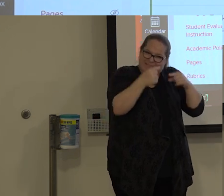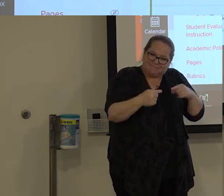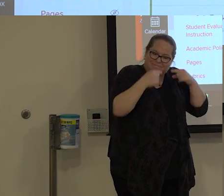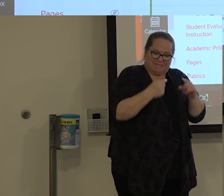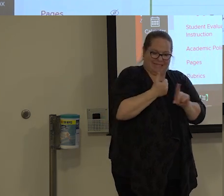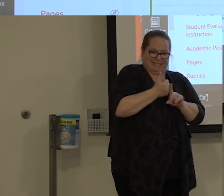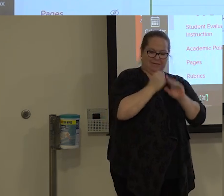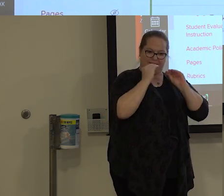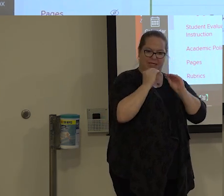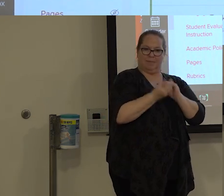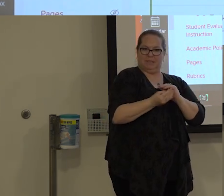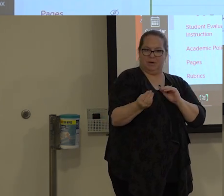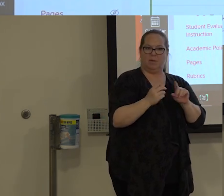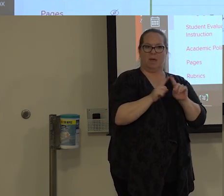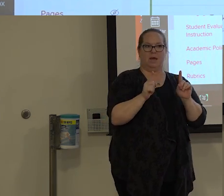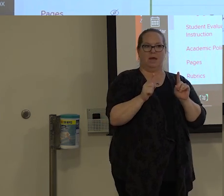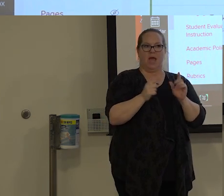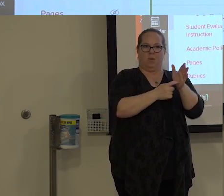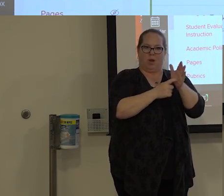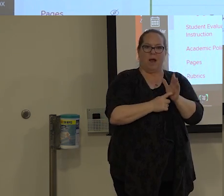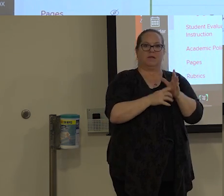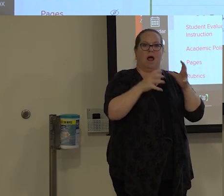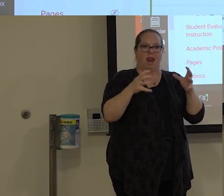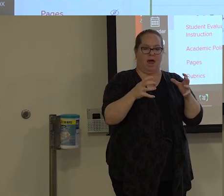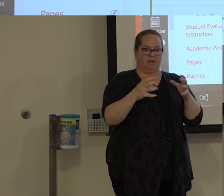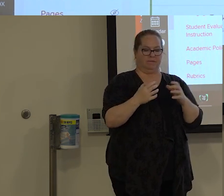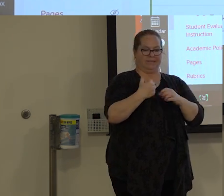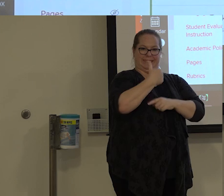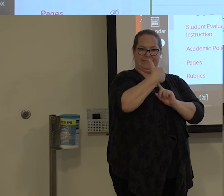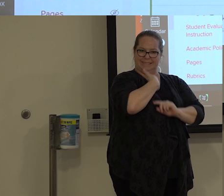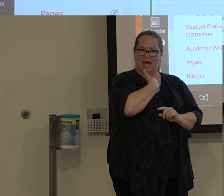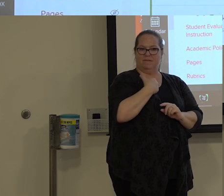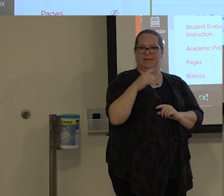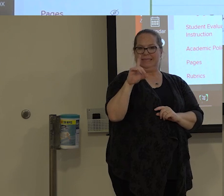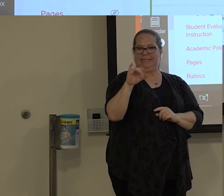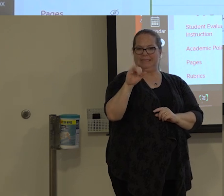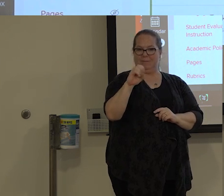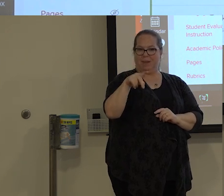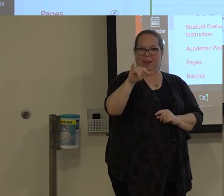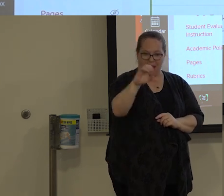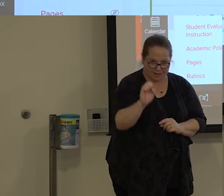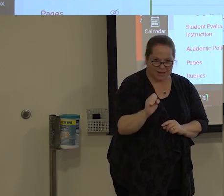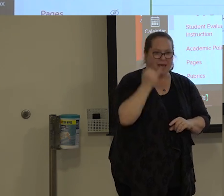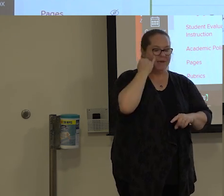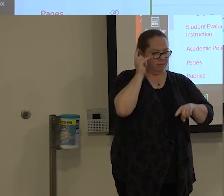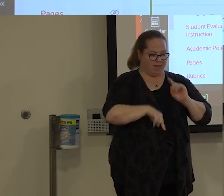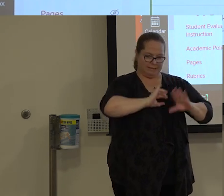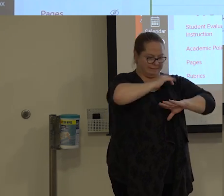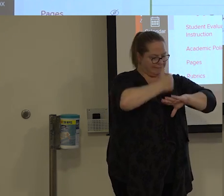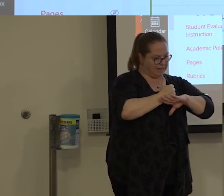self-teaching the material, I would say that doing such requires a good amount of self-discipline and willingness to learn. If you can't set